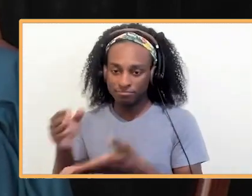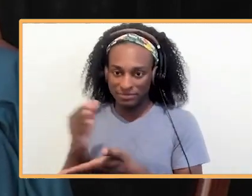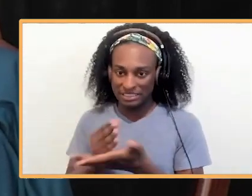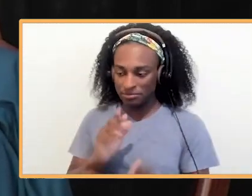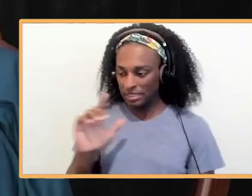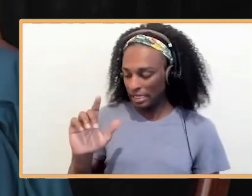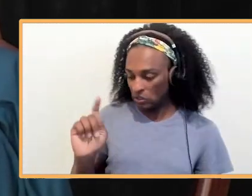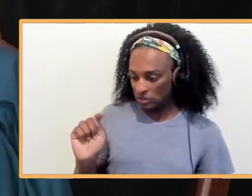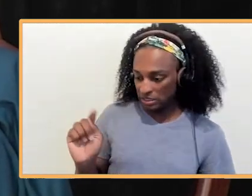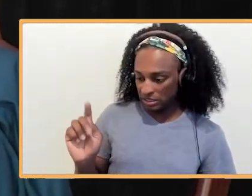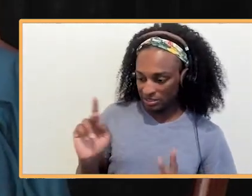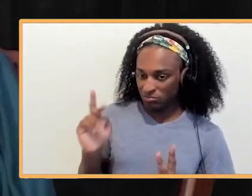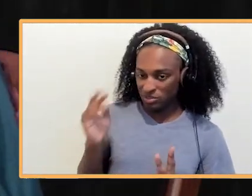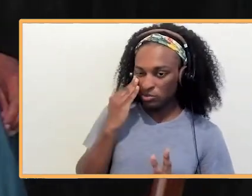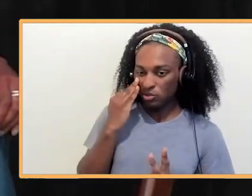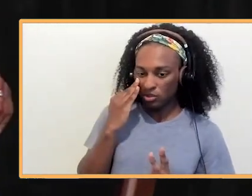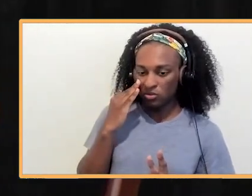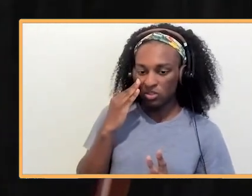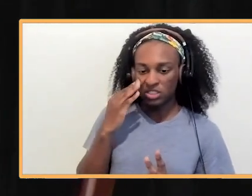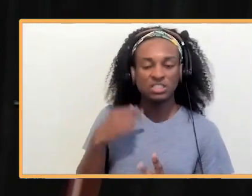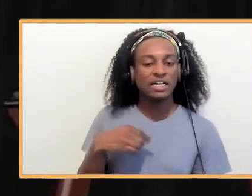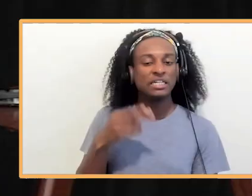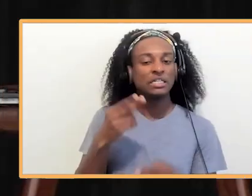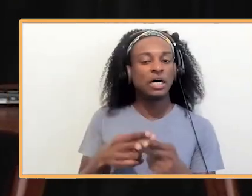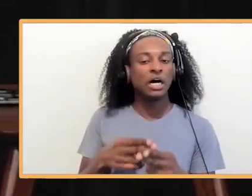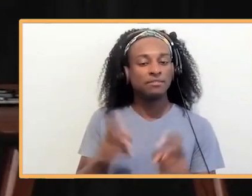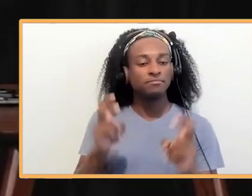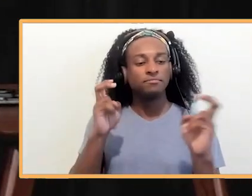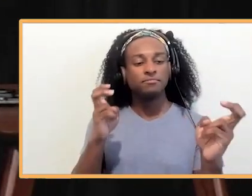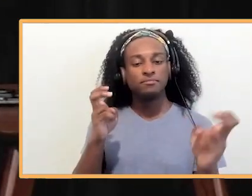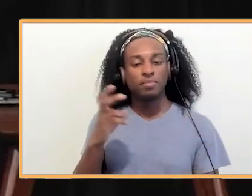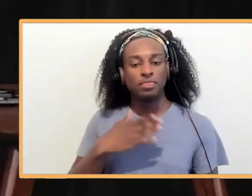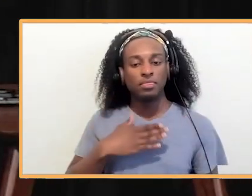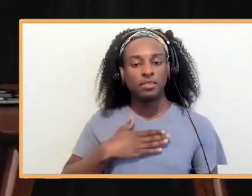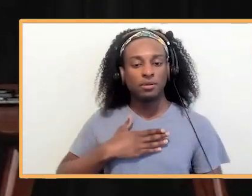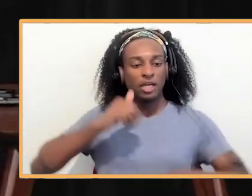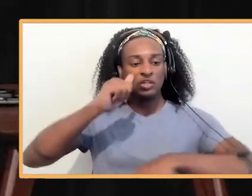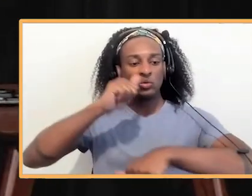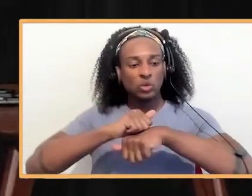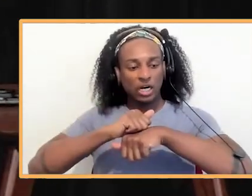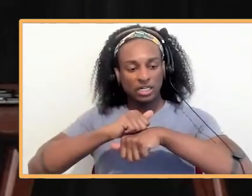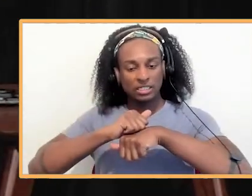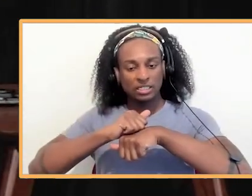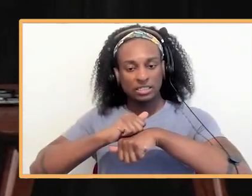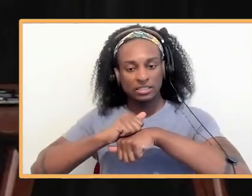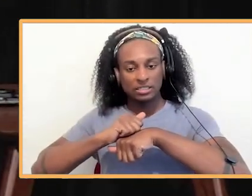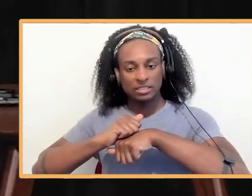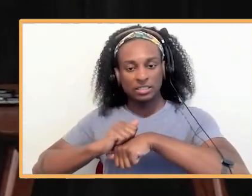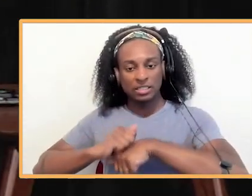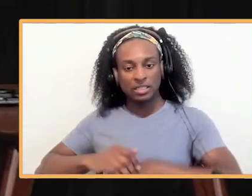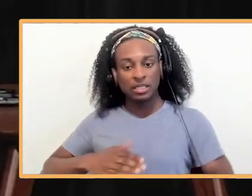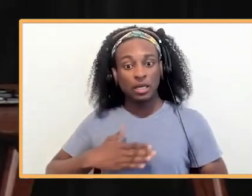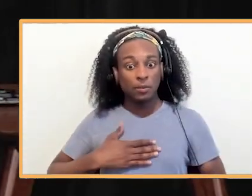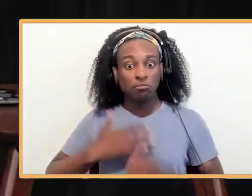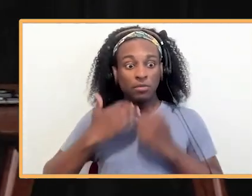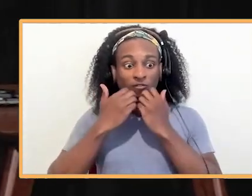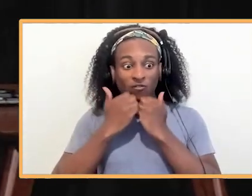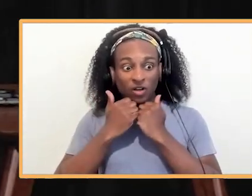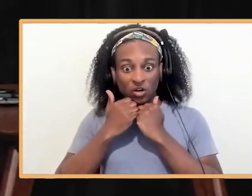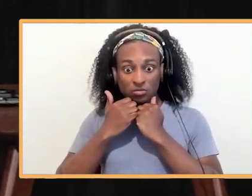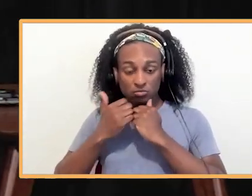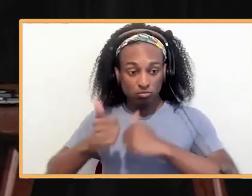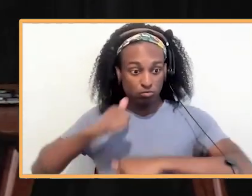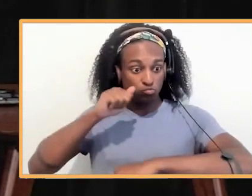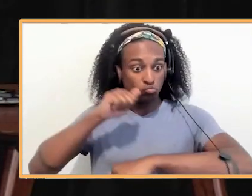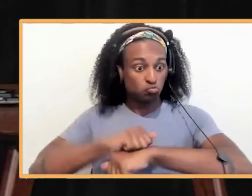talk about it, the rock. My rock of my values is grounding the decision that I'm